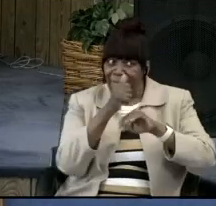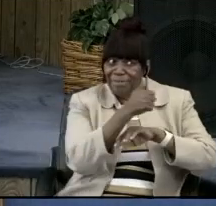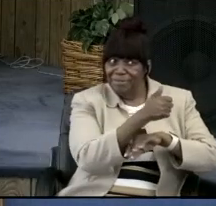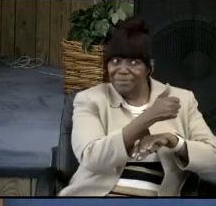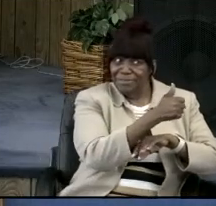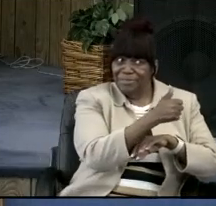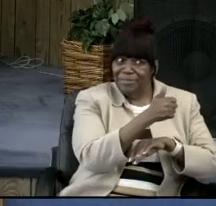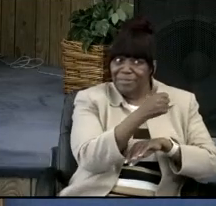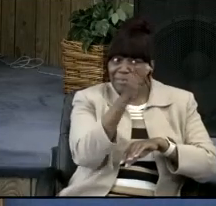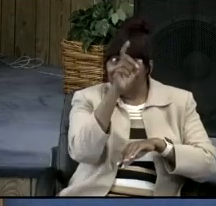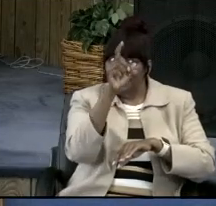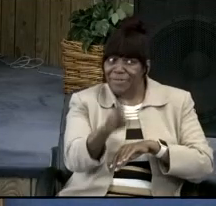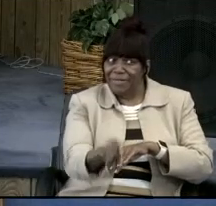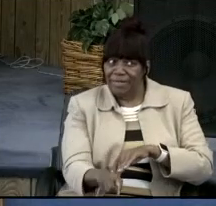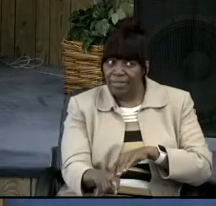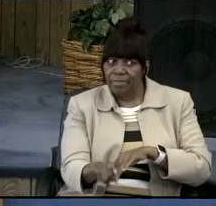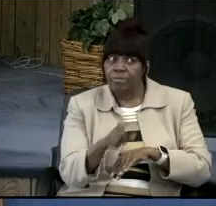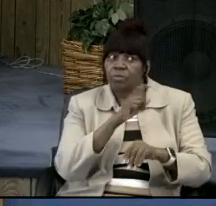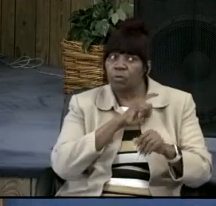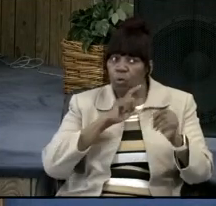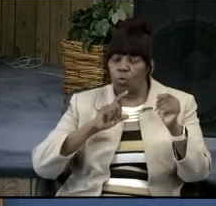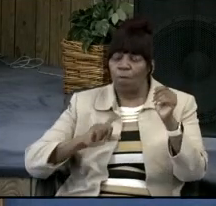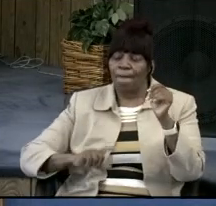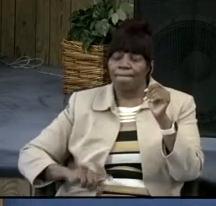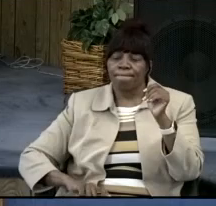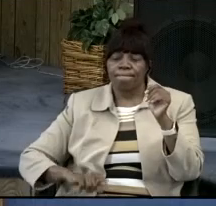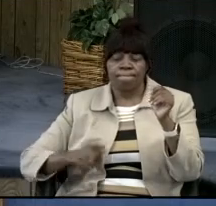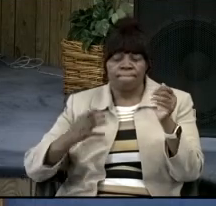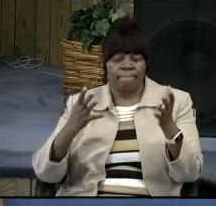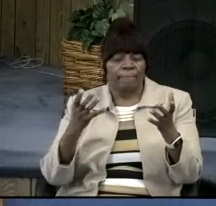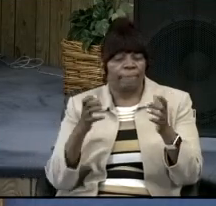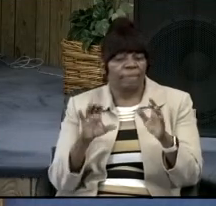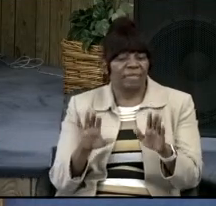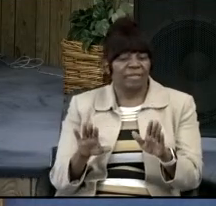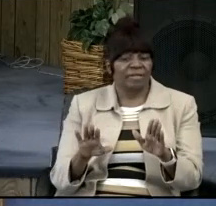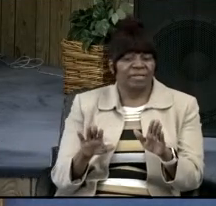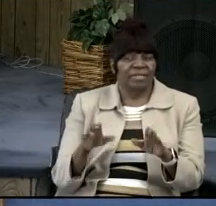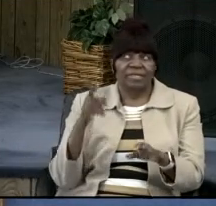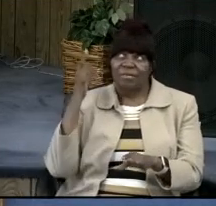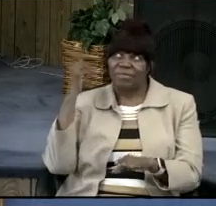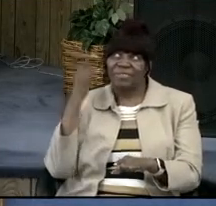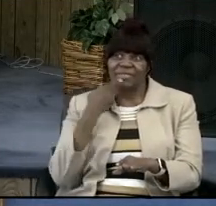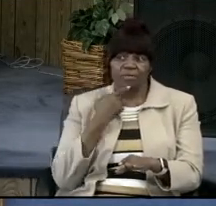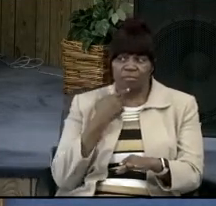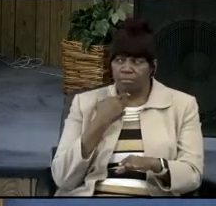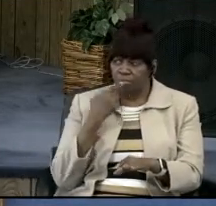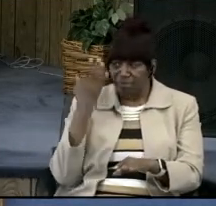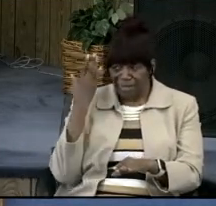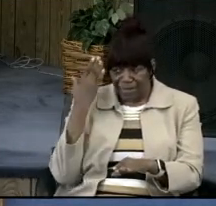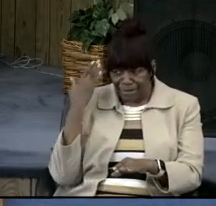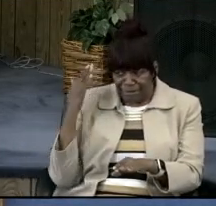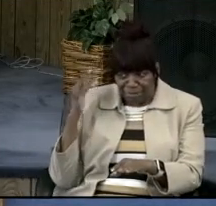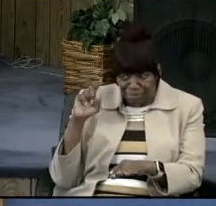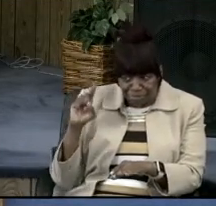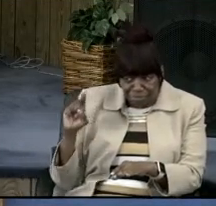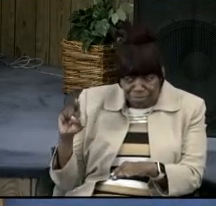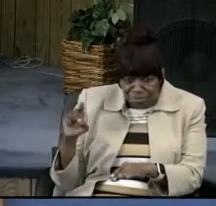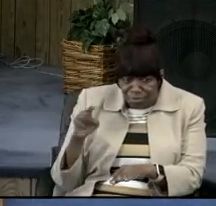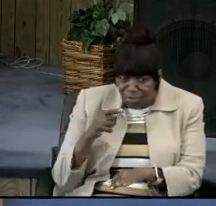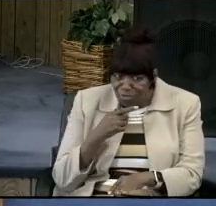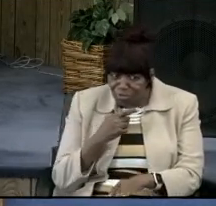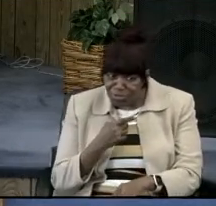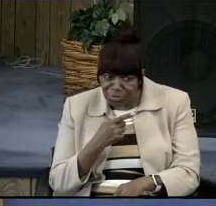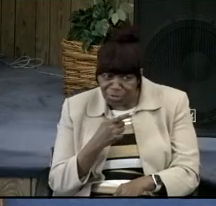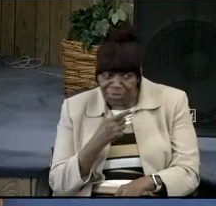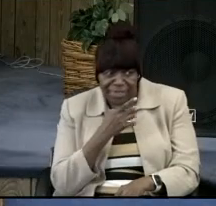yourself and you're going to need the Lord. And you don't want him to say, I never knew you. You don't want to be in a position where you don't know how to